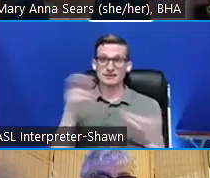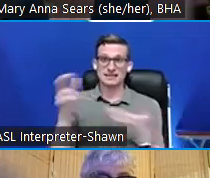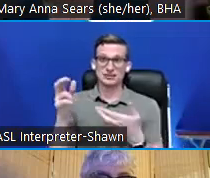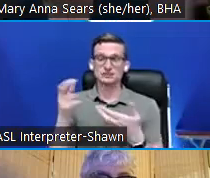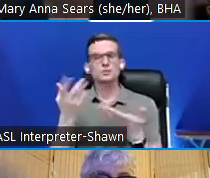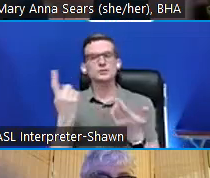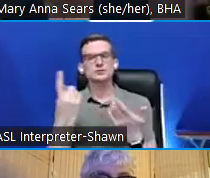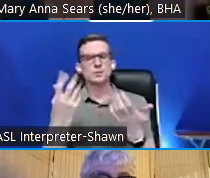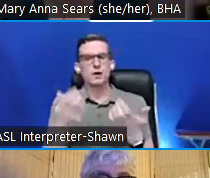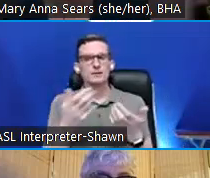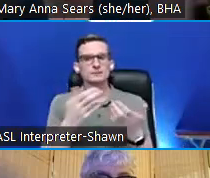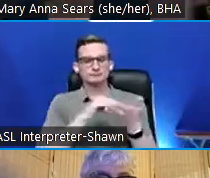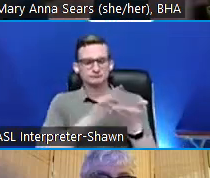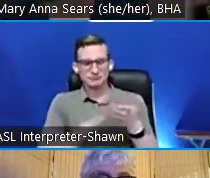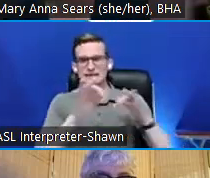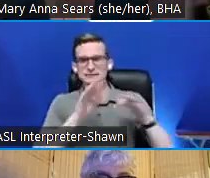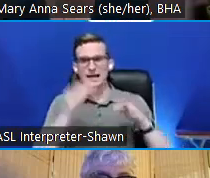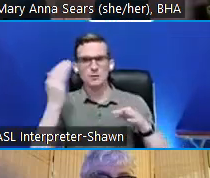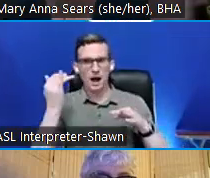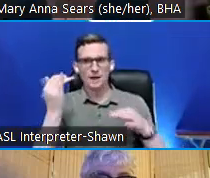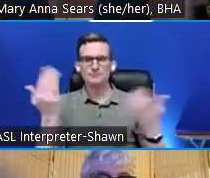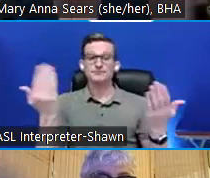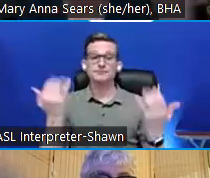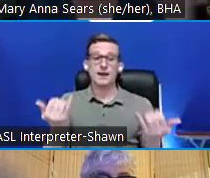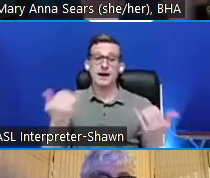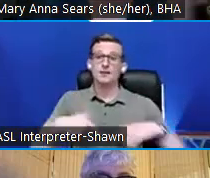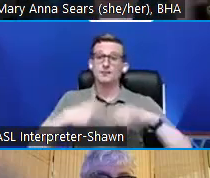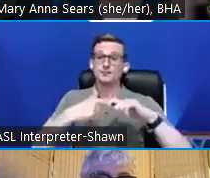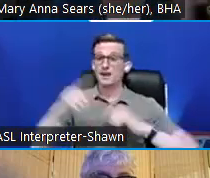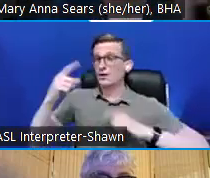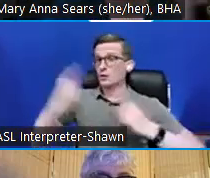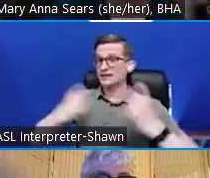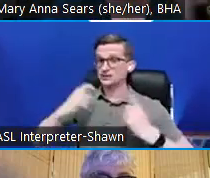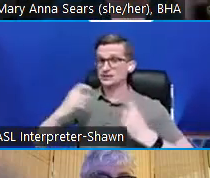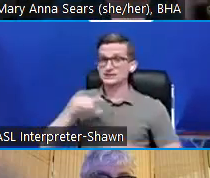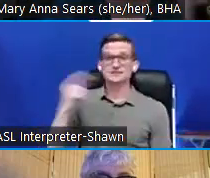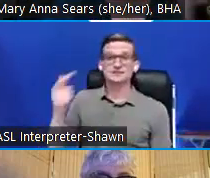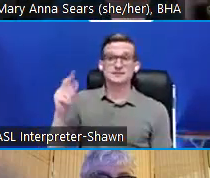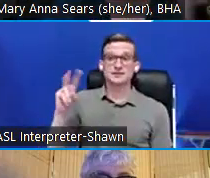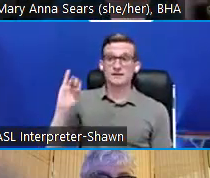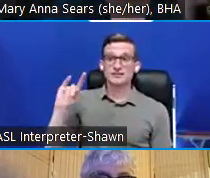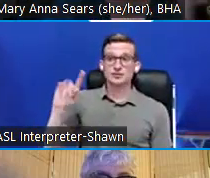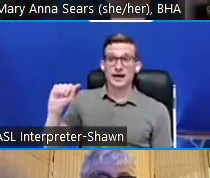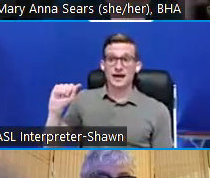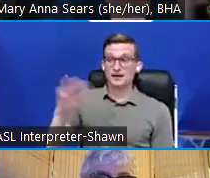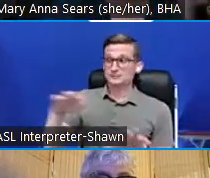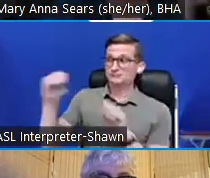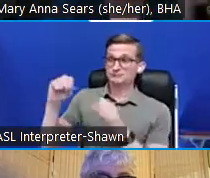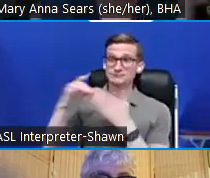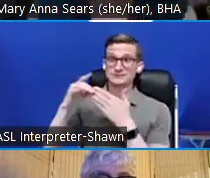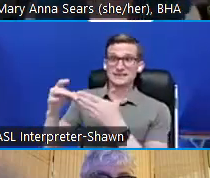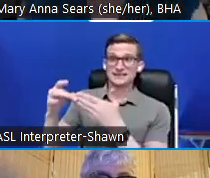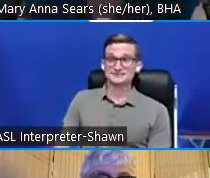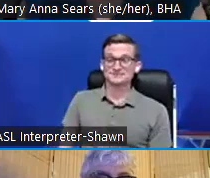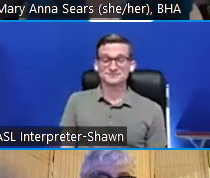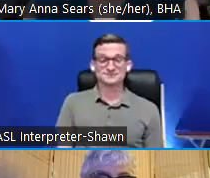Okay, we are at a question section, so I will hand it back to Victoria to lead us through that. Thanks.